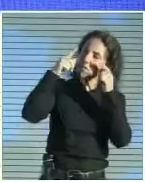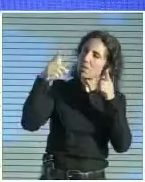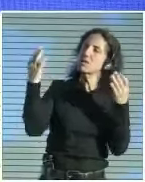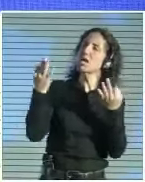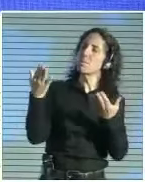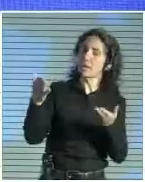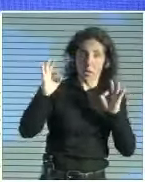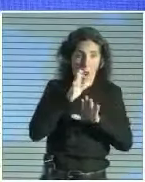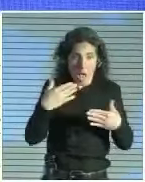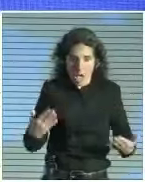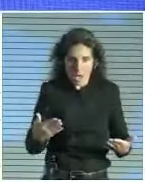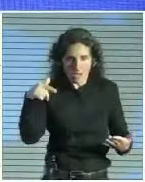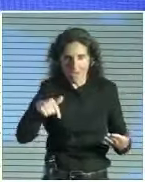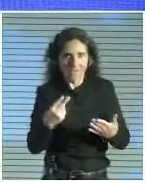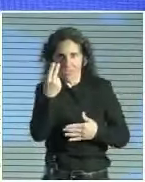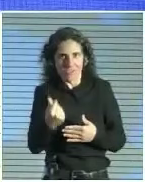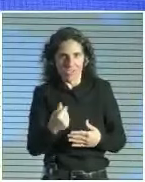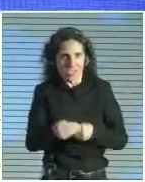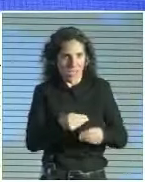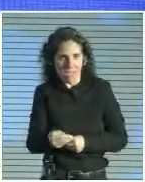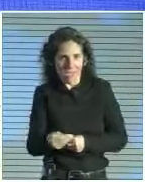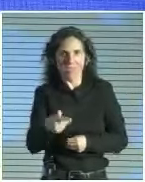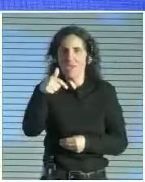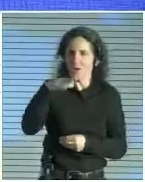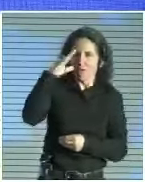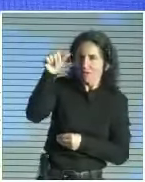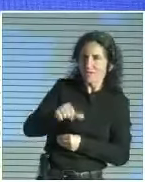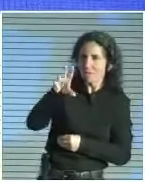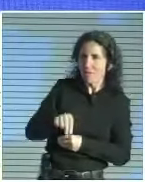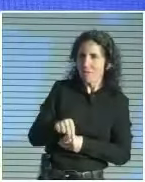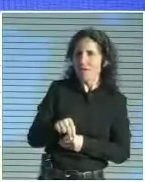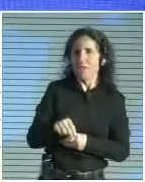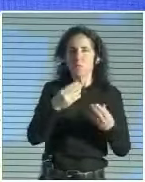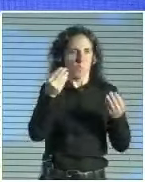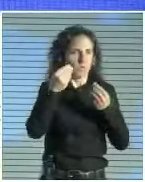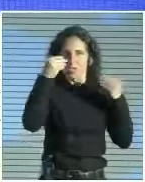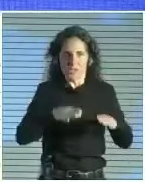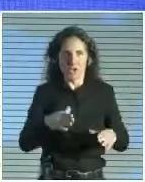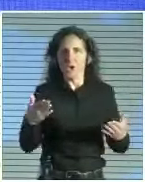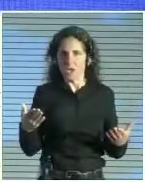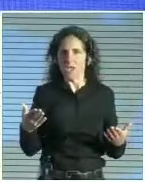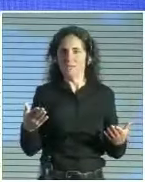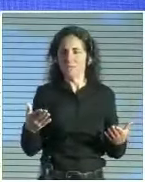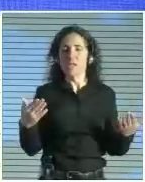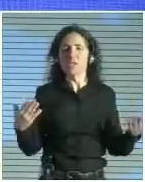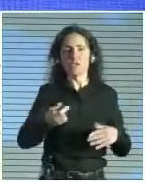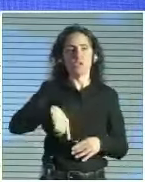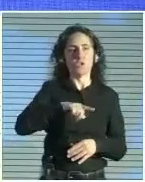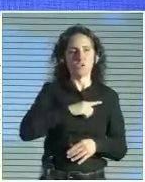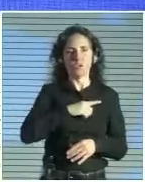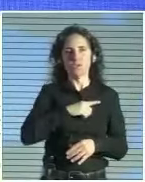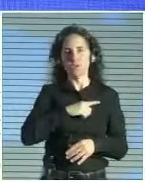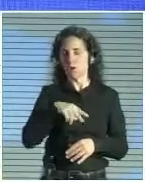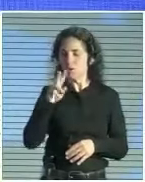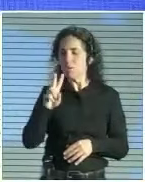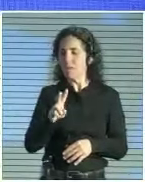this yesterday and today, I mean, we have gone through all the key issues regarding